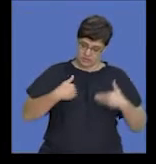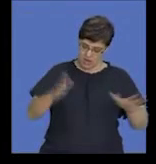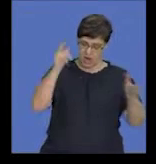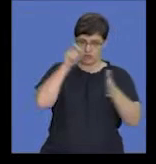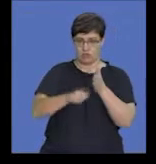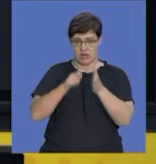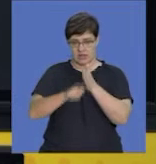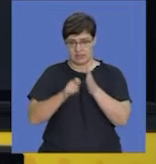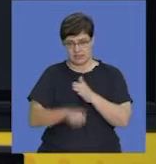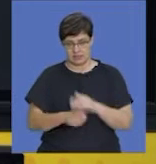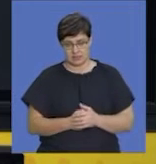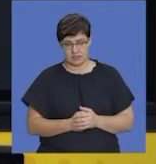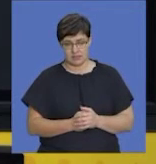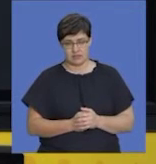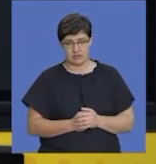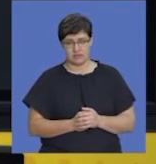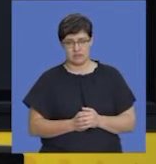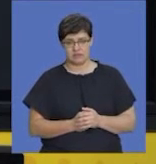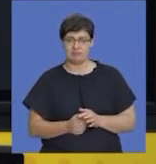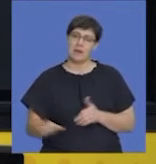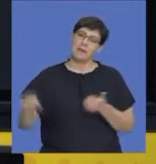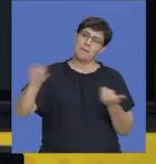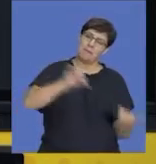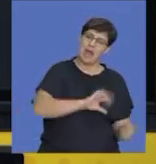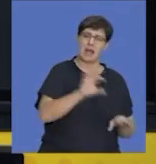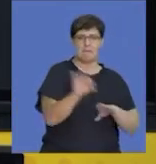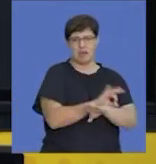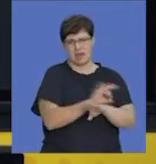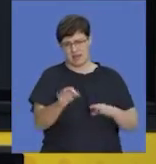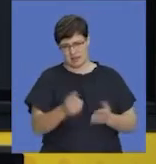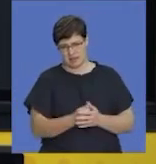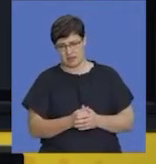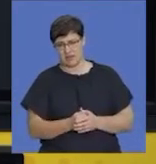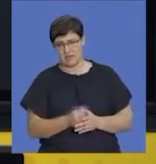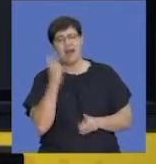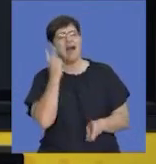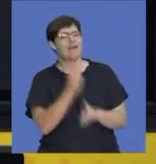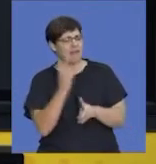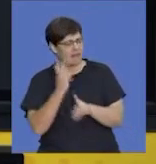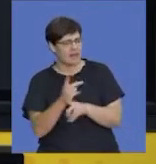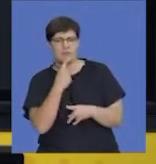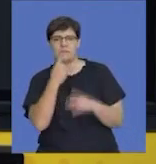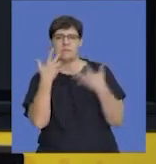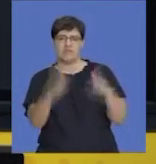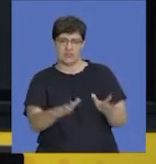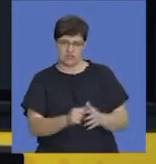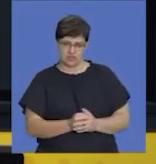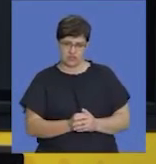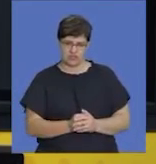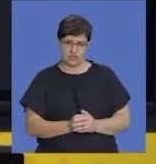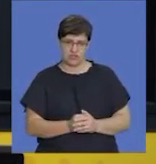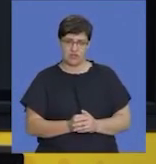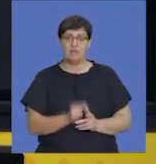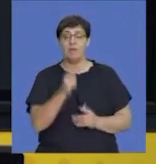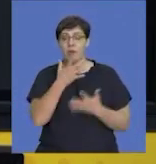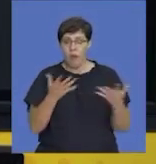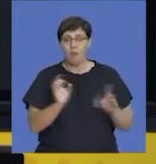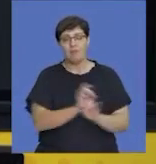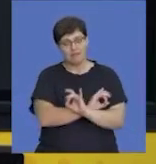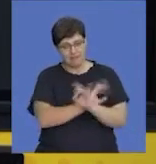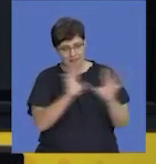writing. Now, I want to go back to the planning again, and I've said this repeatedly, but I want to repeat it again just so that we get it